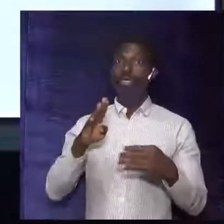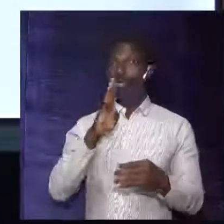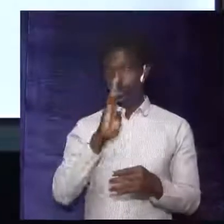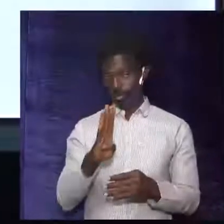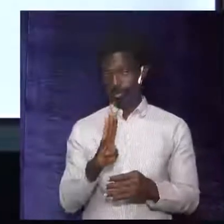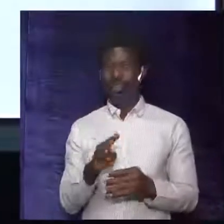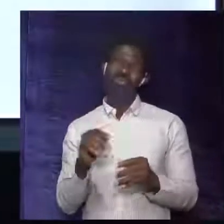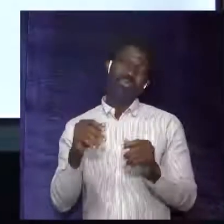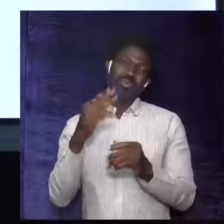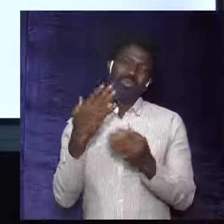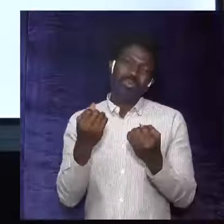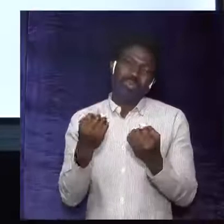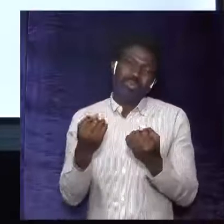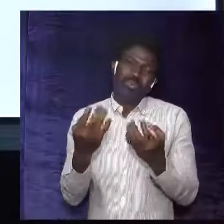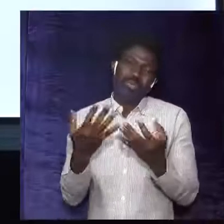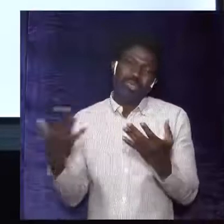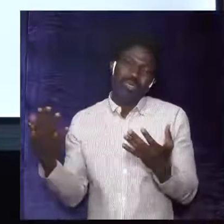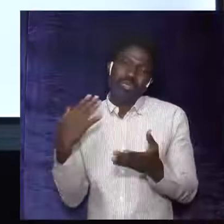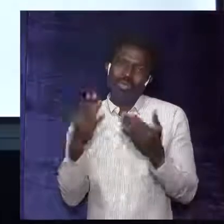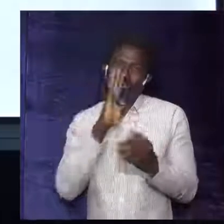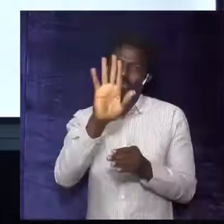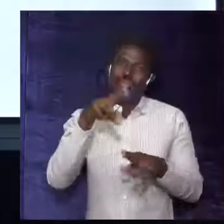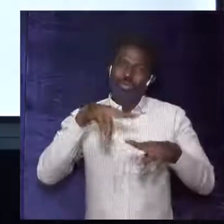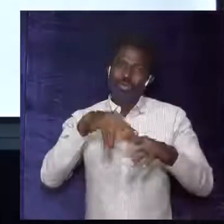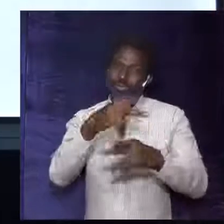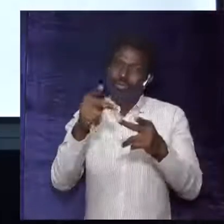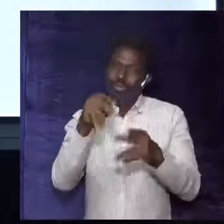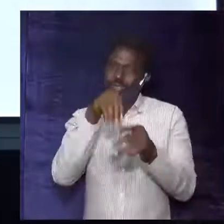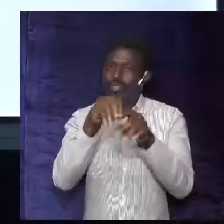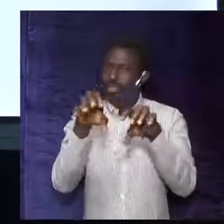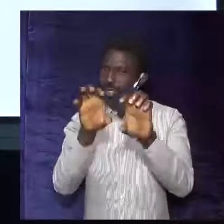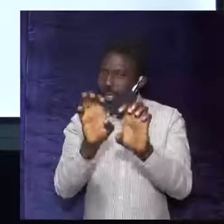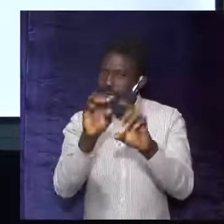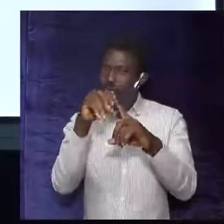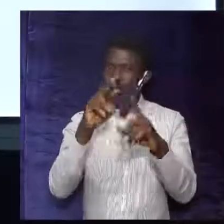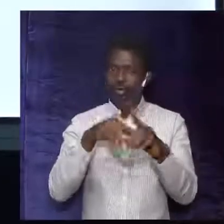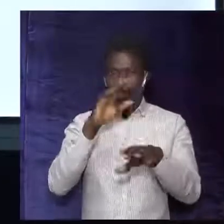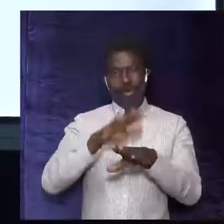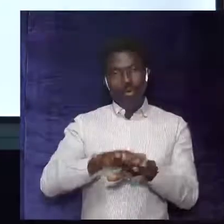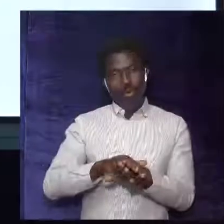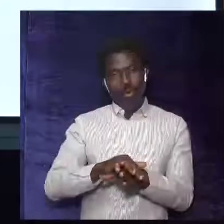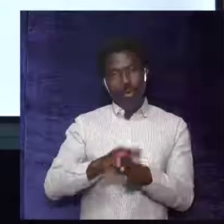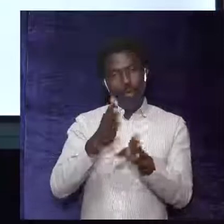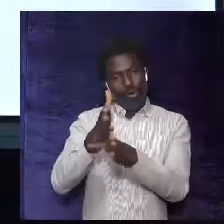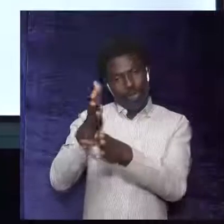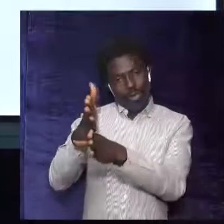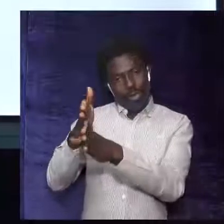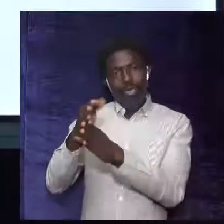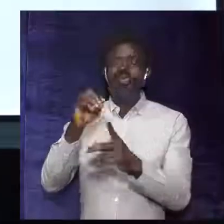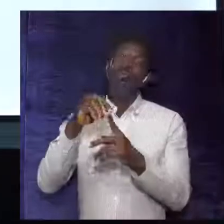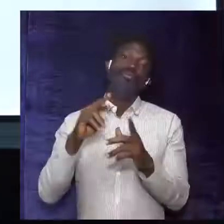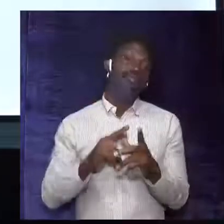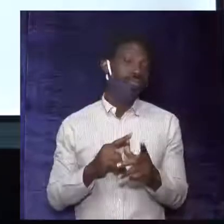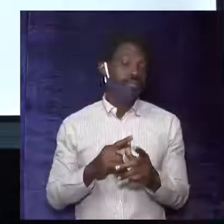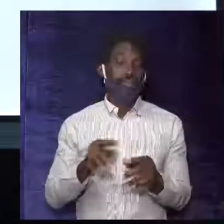point can be represented by many things in real life. It could be your sitting position in your class. That's one point. It could be your position on the assembly